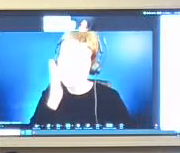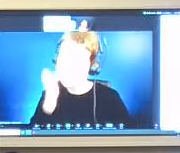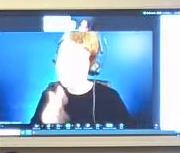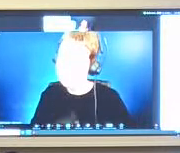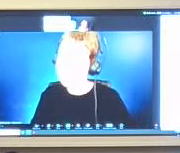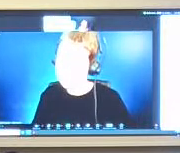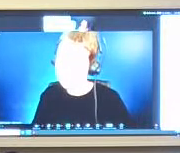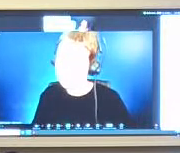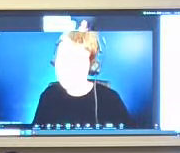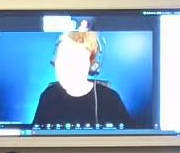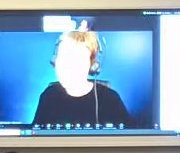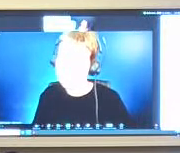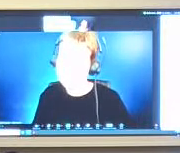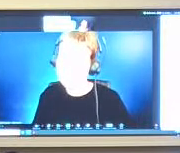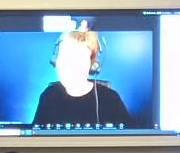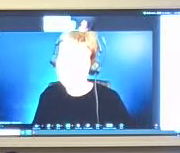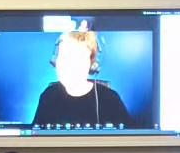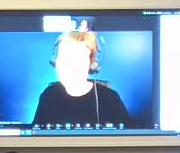Yep.